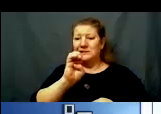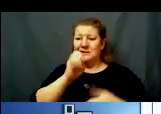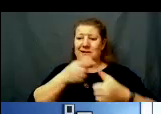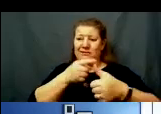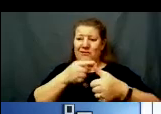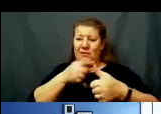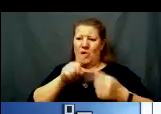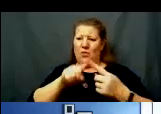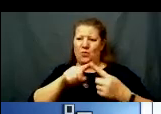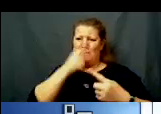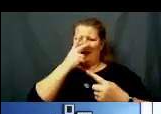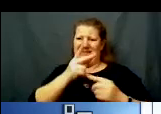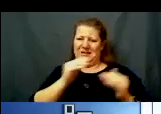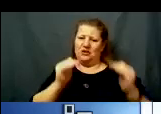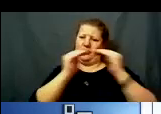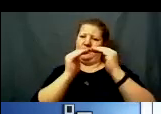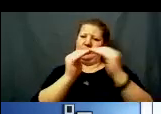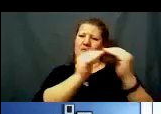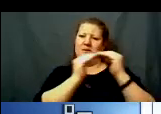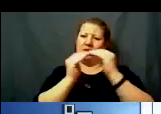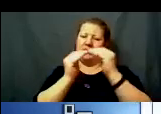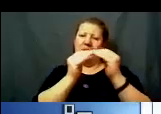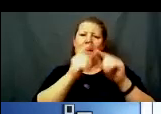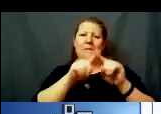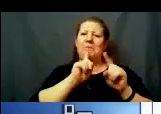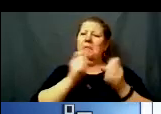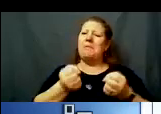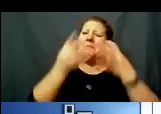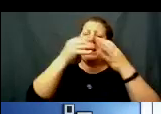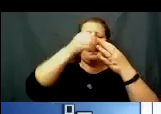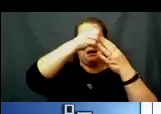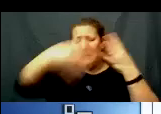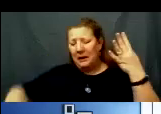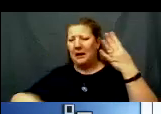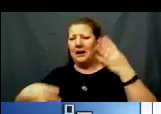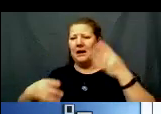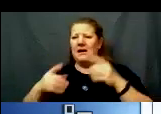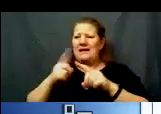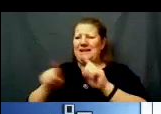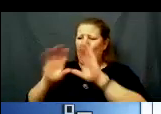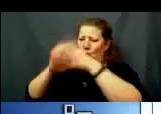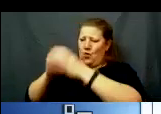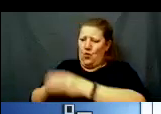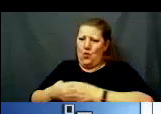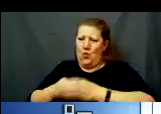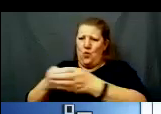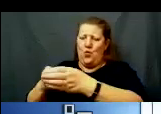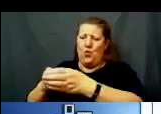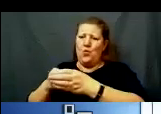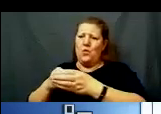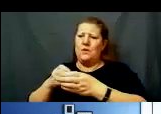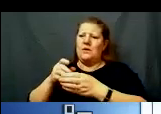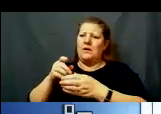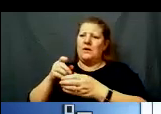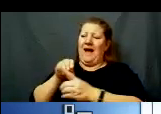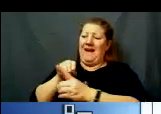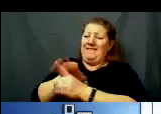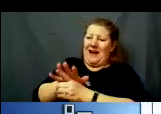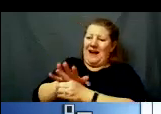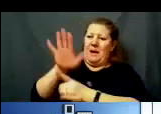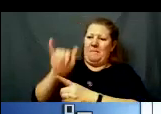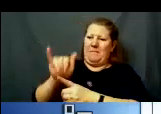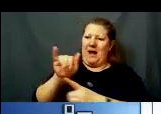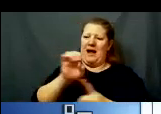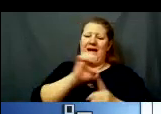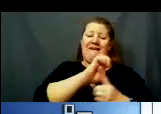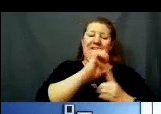But there are so many other categories of difference, so many other populations who are disproportionately affected by environmental and